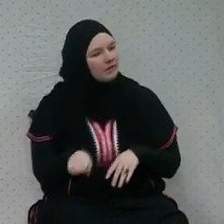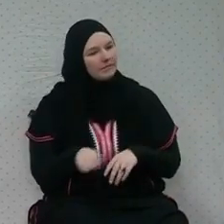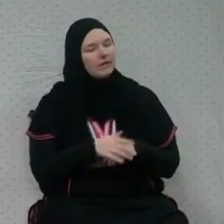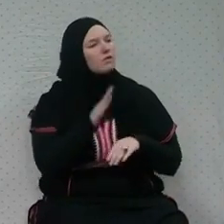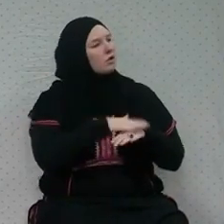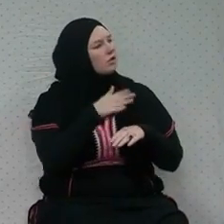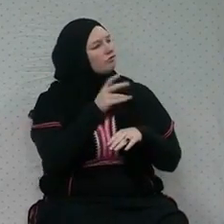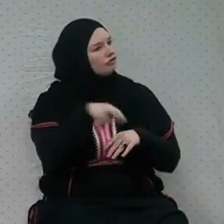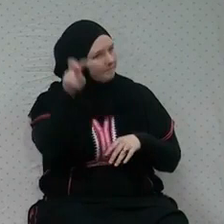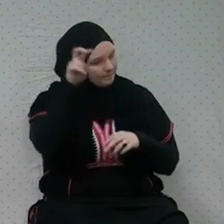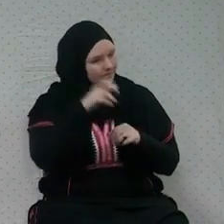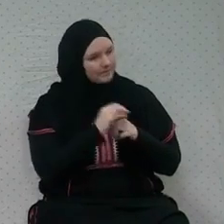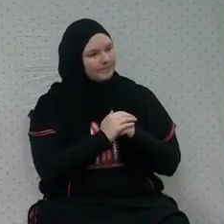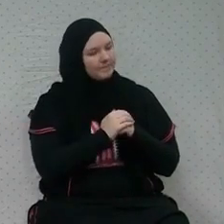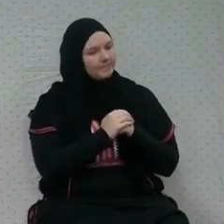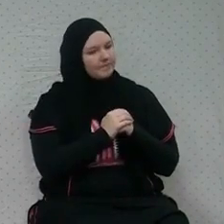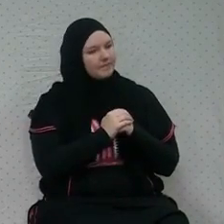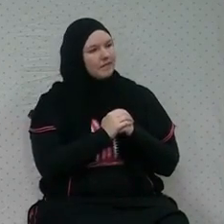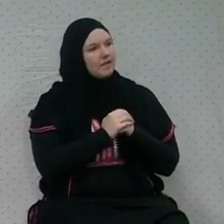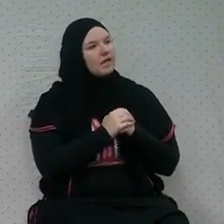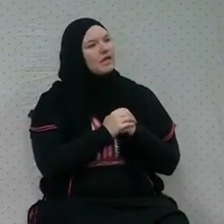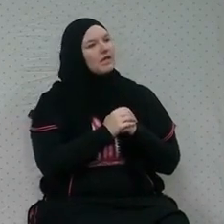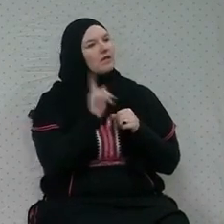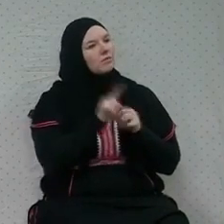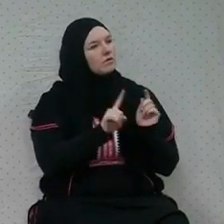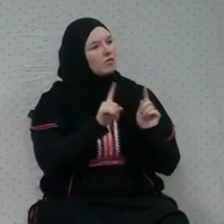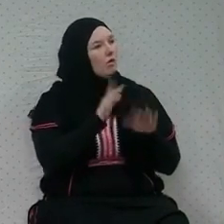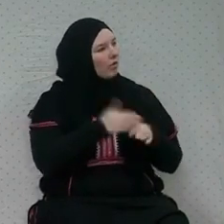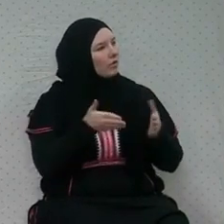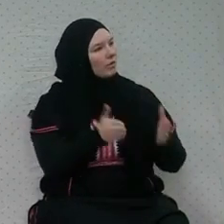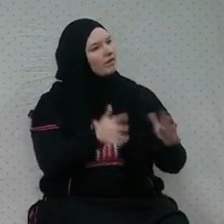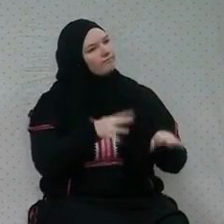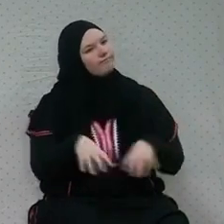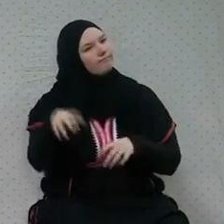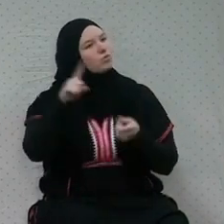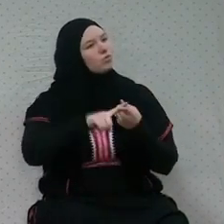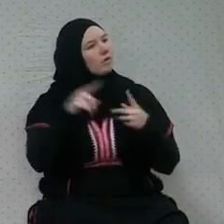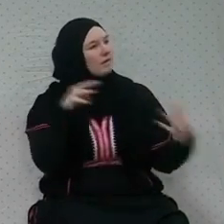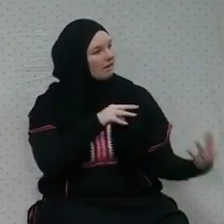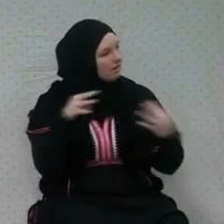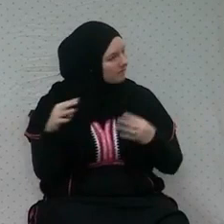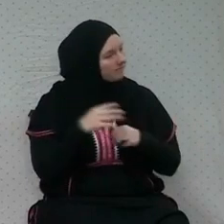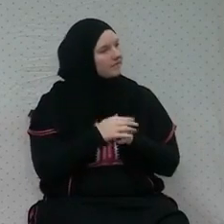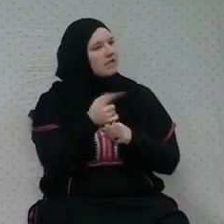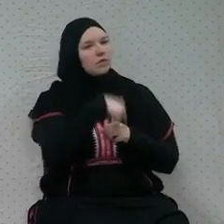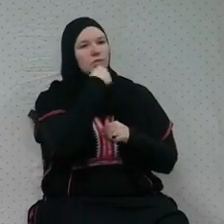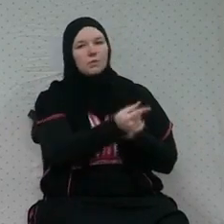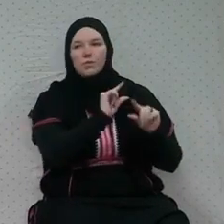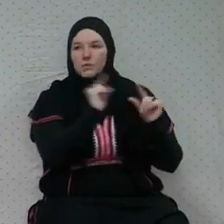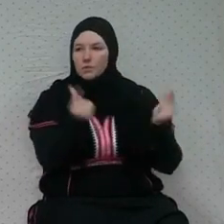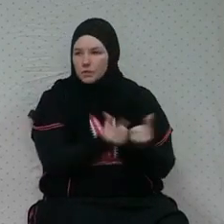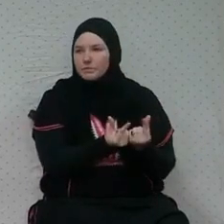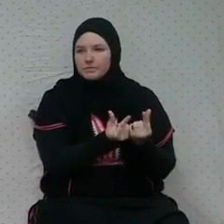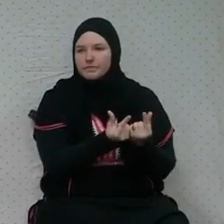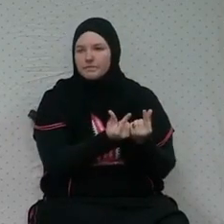and they were going for a battle, and he instructed the group with him, the